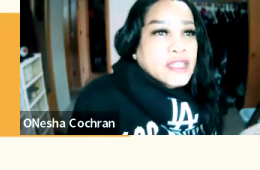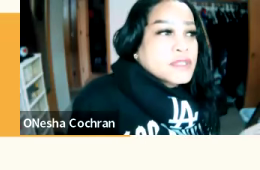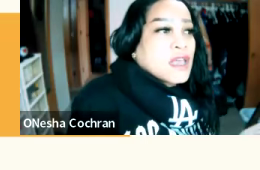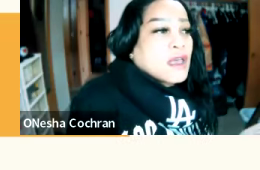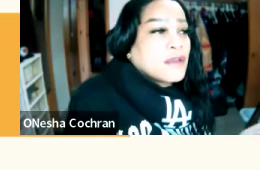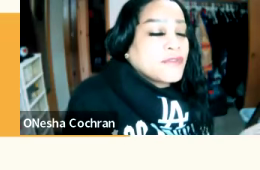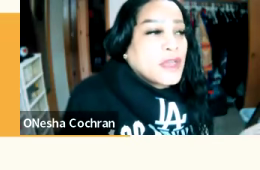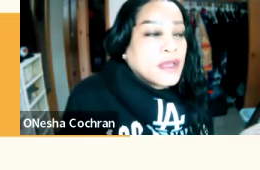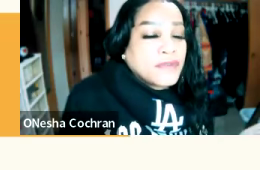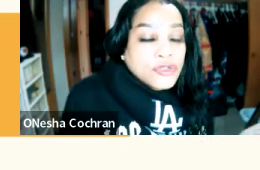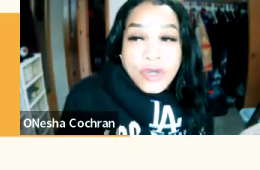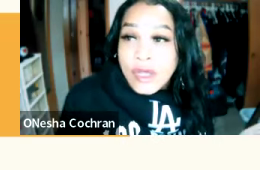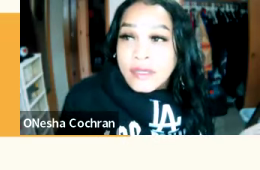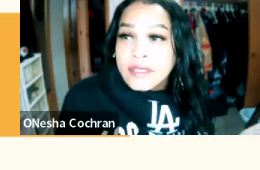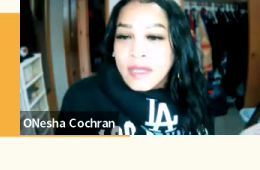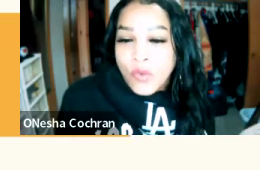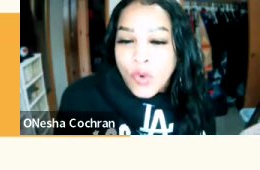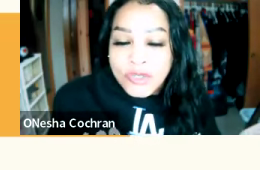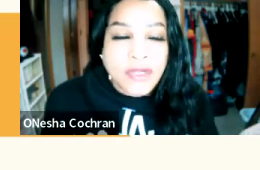were victims of